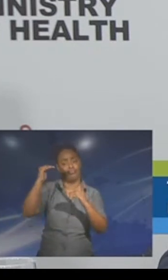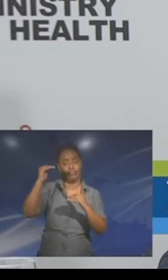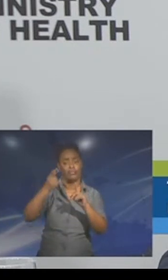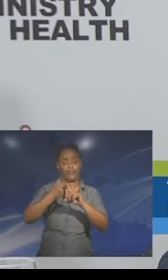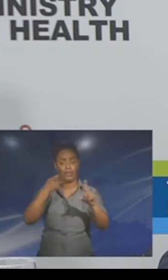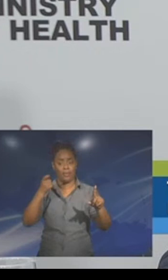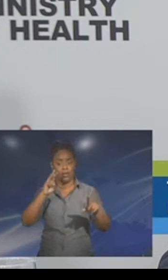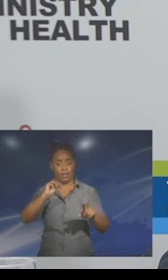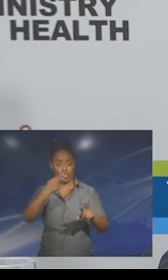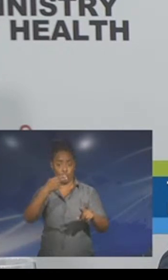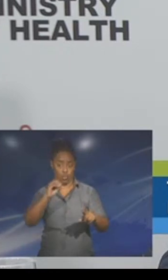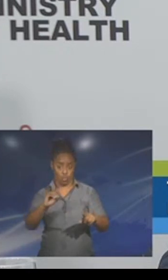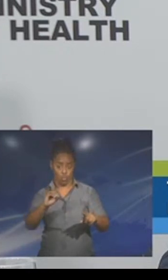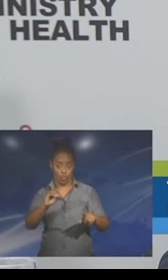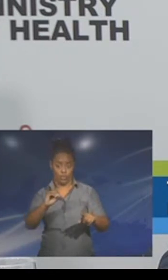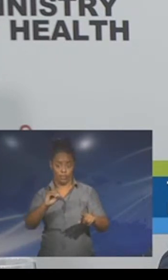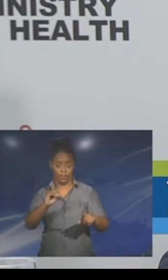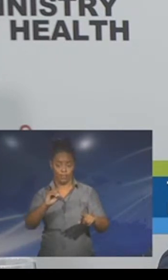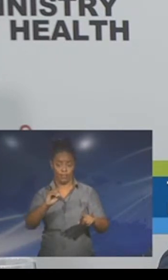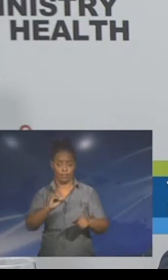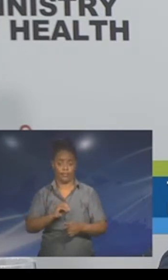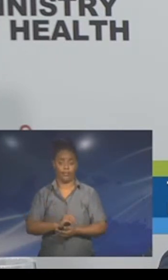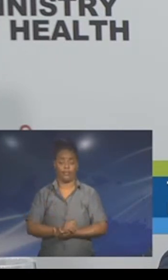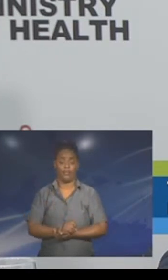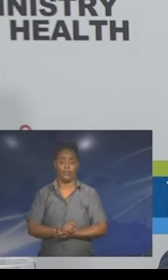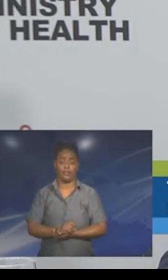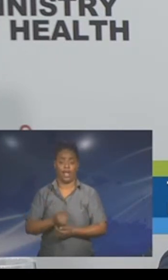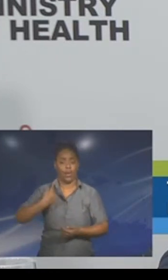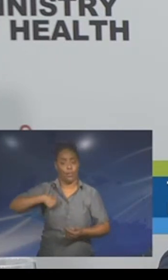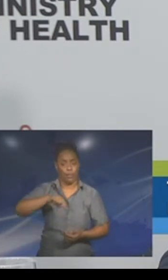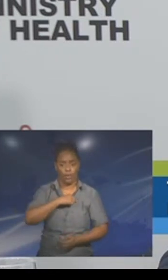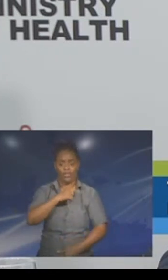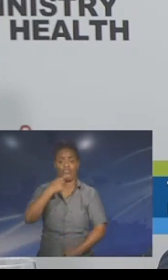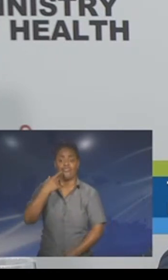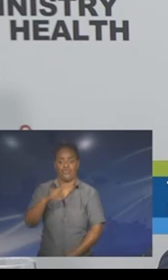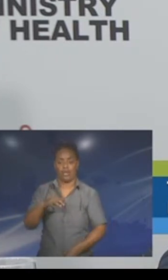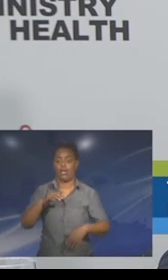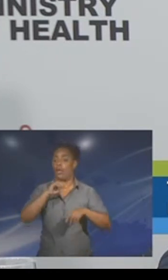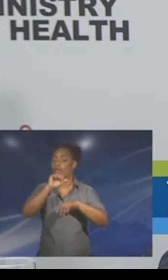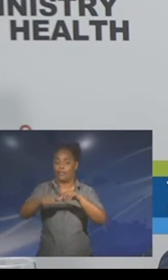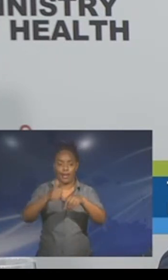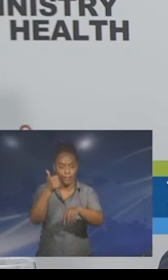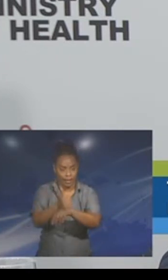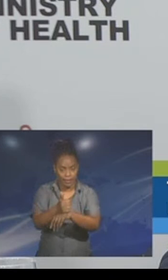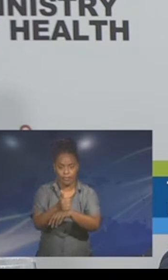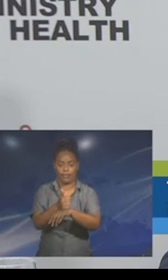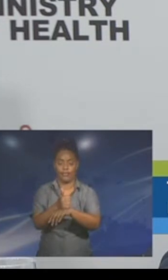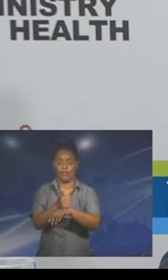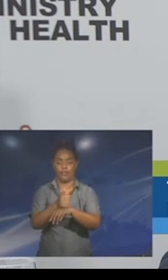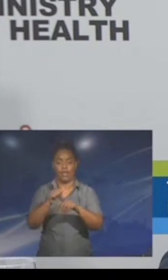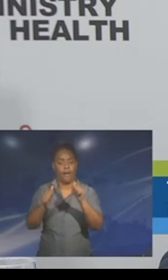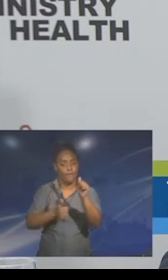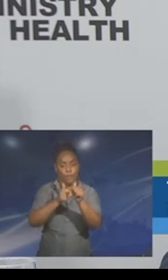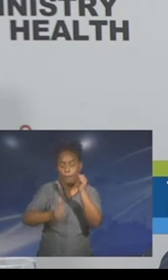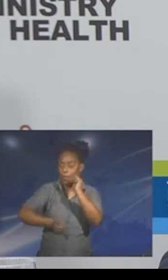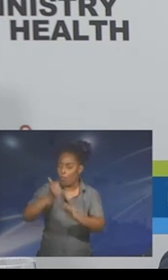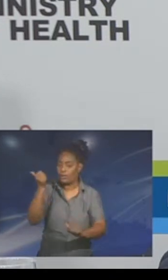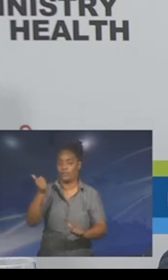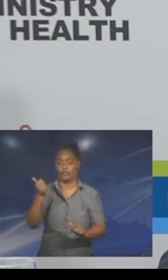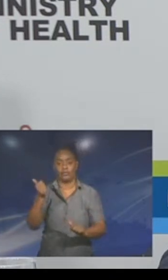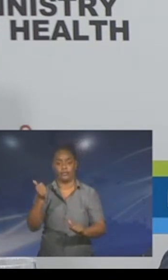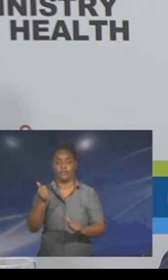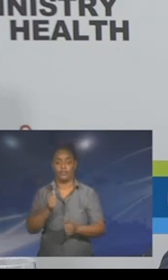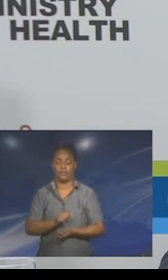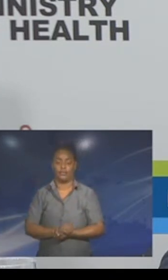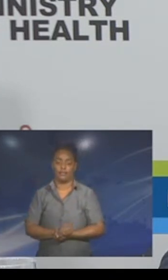has identified for Group 1 countries, we have already implemented by and large, some completely,